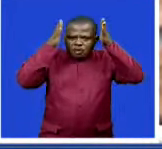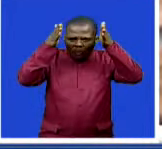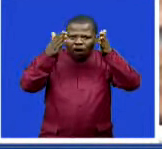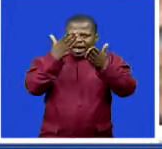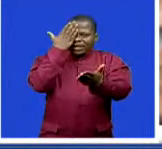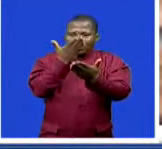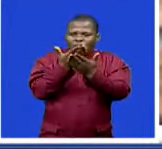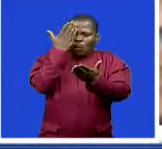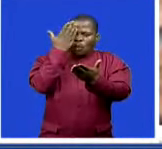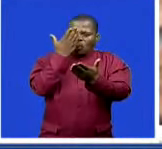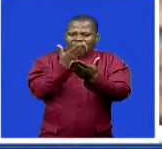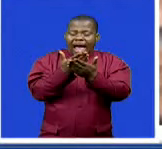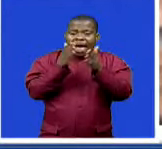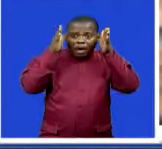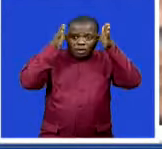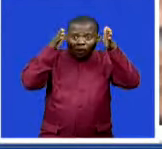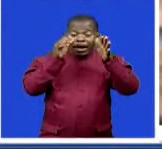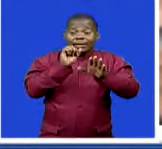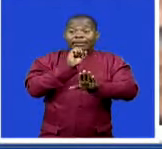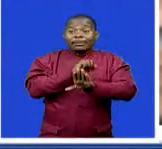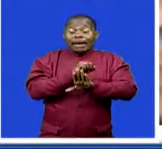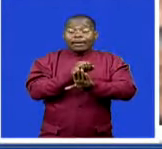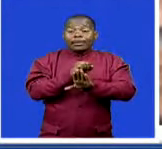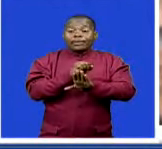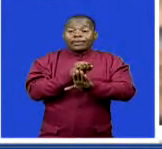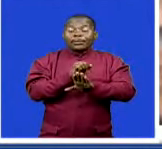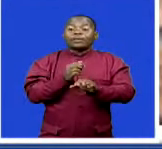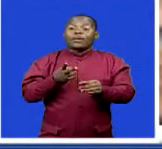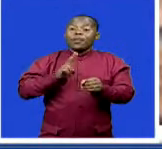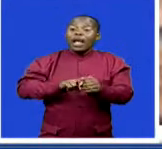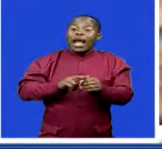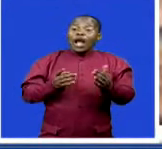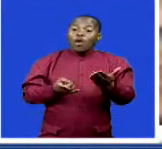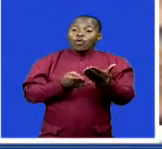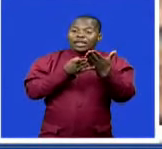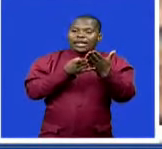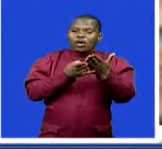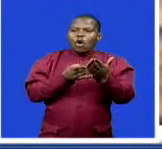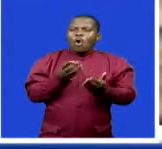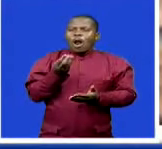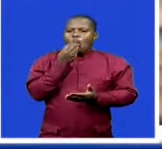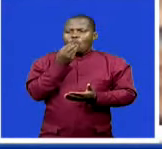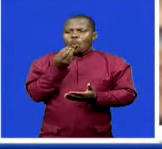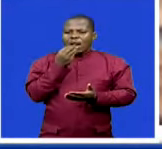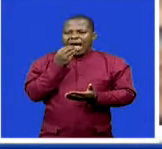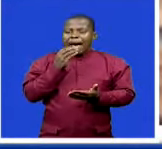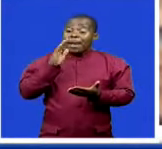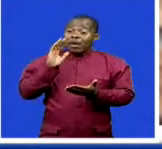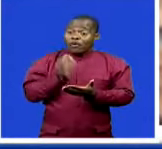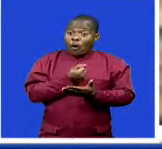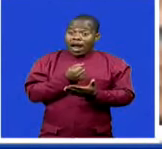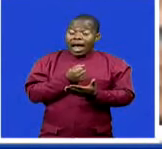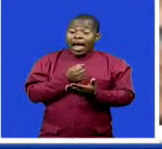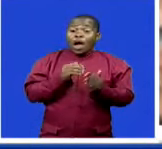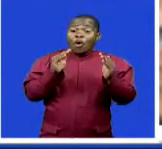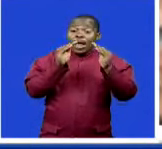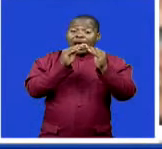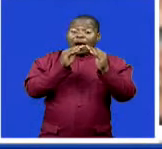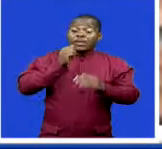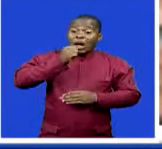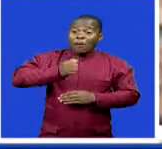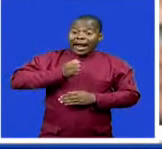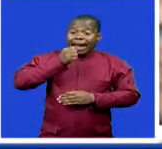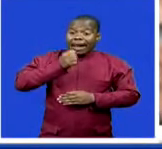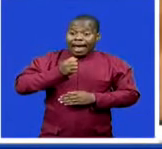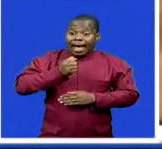children travel on empty stomachs. Lusito labalitholako ikakhulu ngala ngasekishini